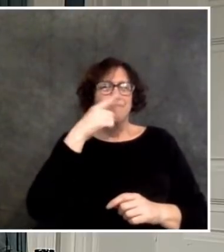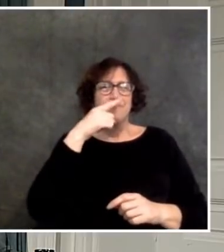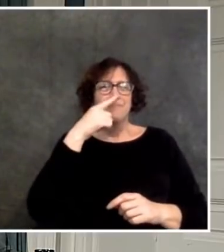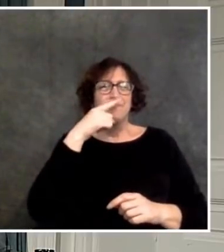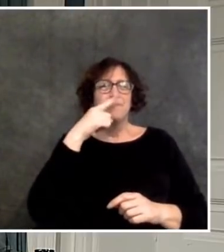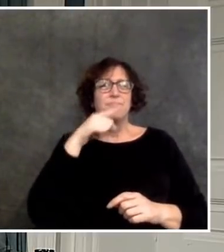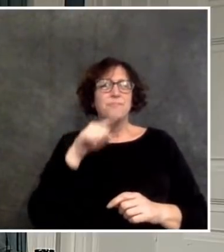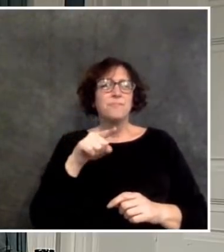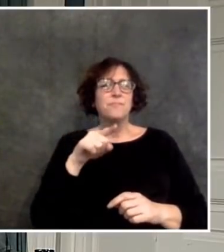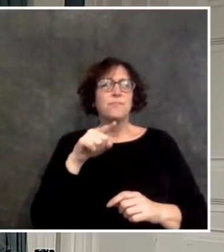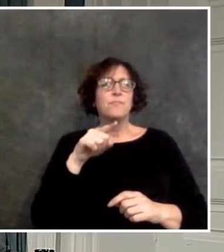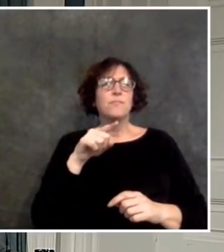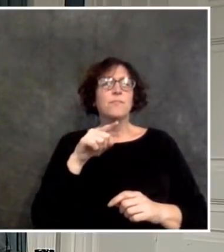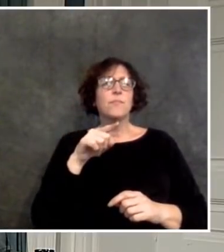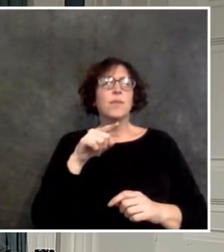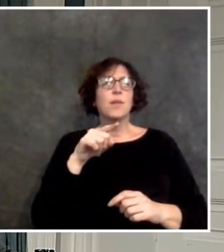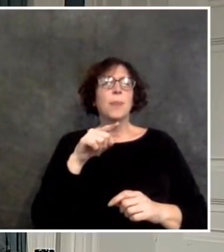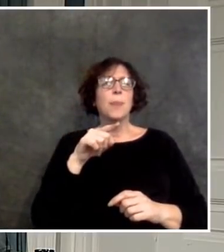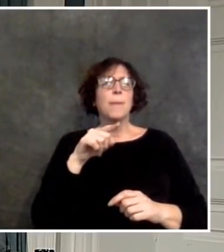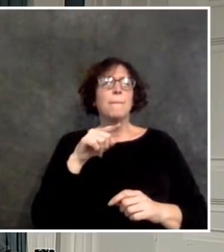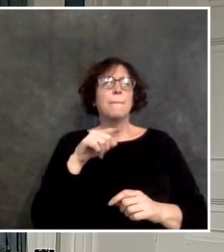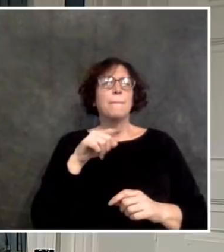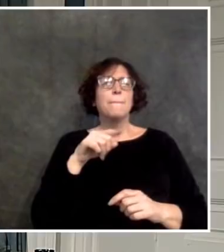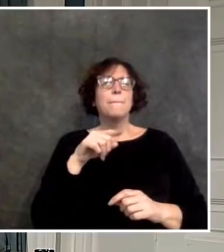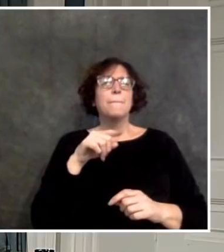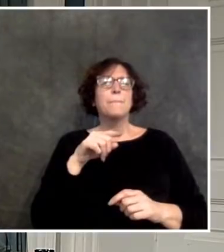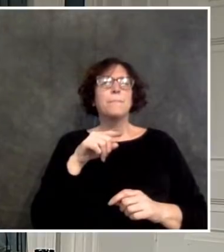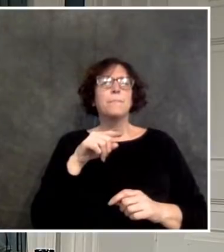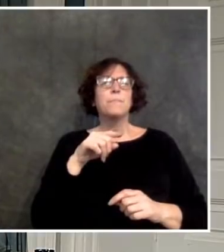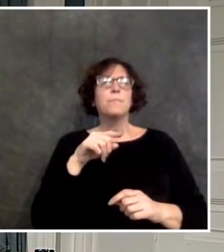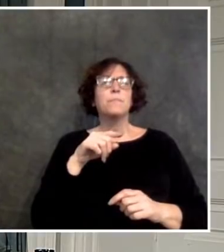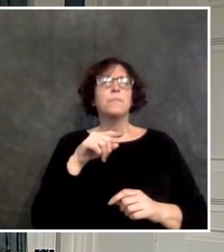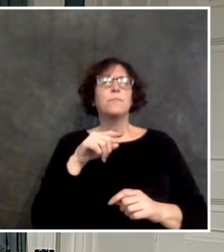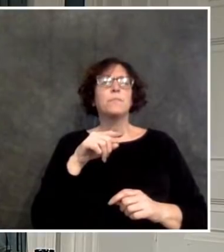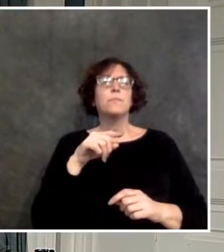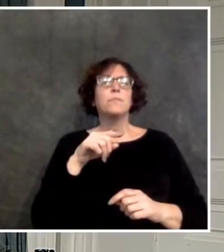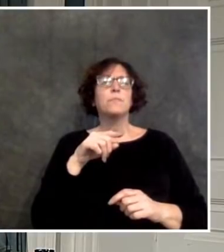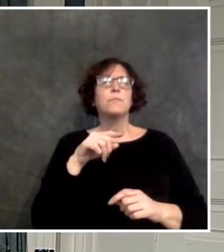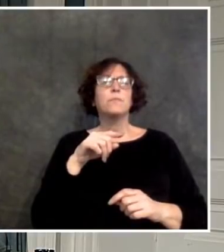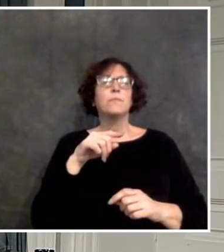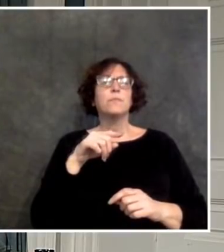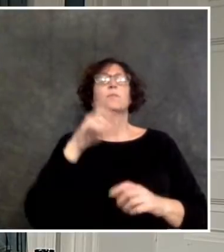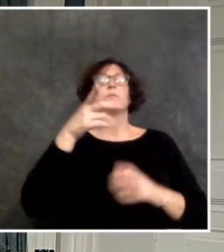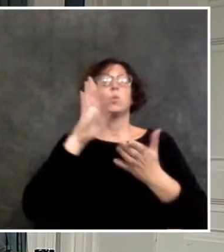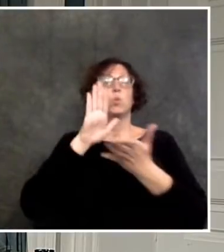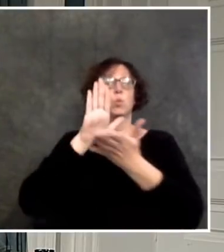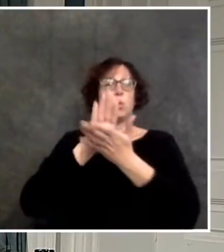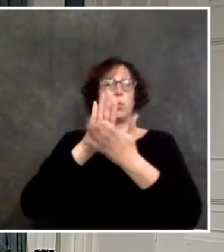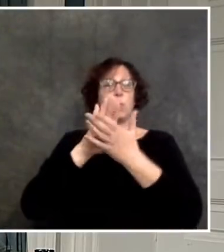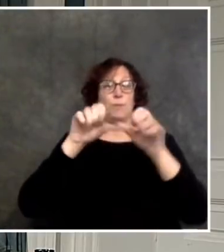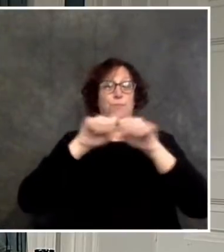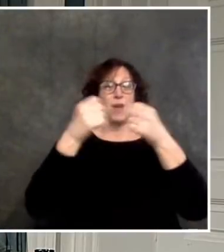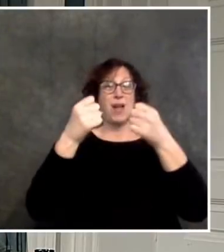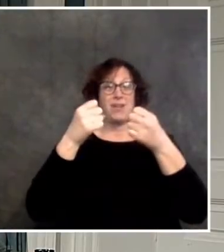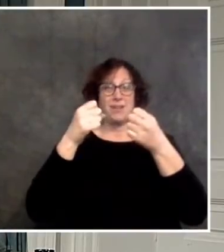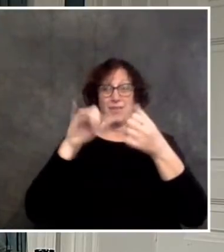formally told? Can you clear this up, and what are your feelings on the subject? The DOE website still has